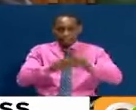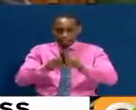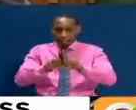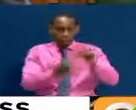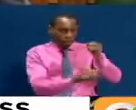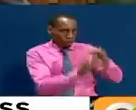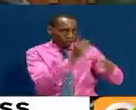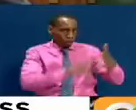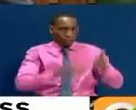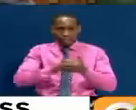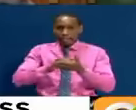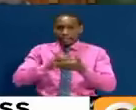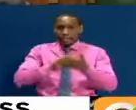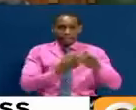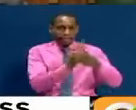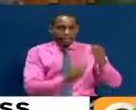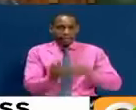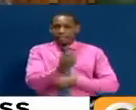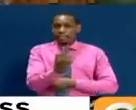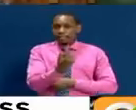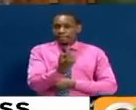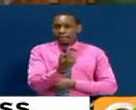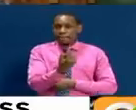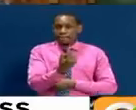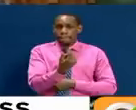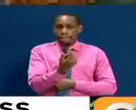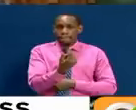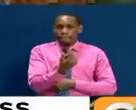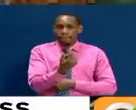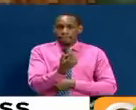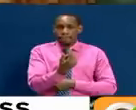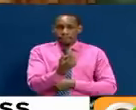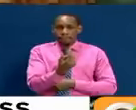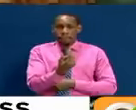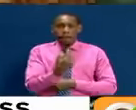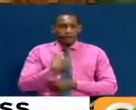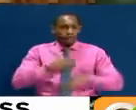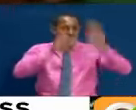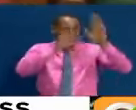it, we have isolated critical learning points,